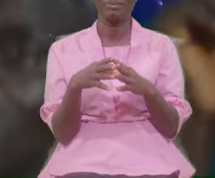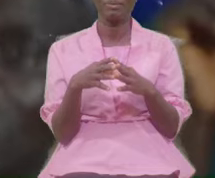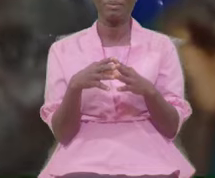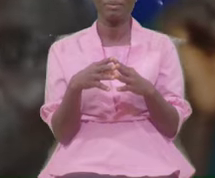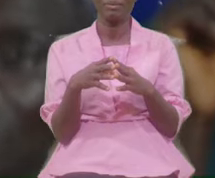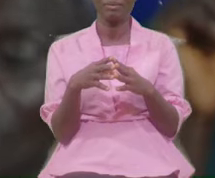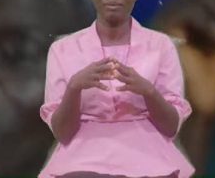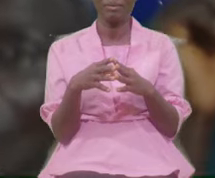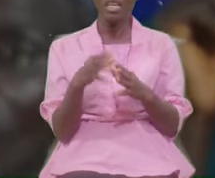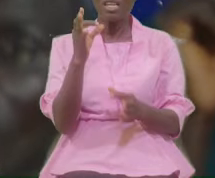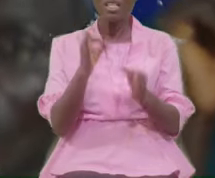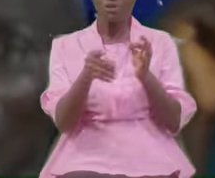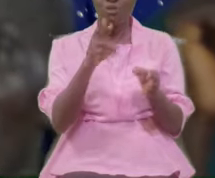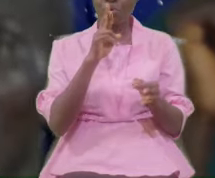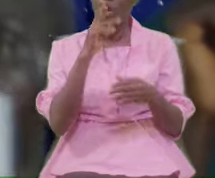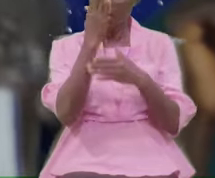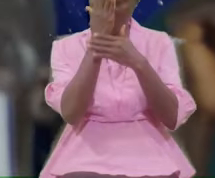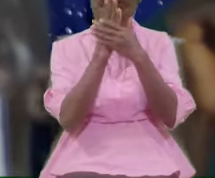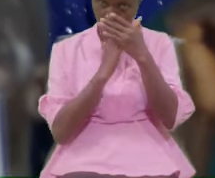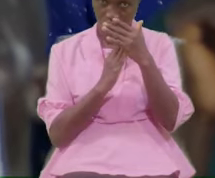if kung ik